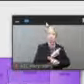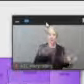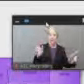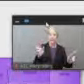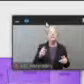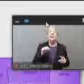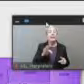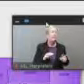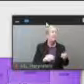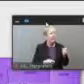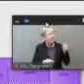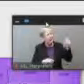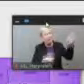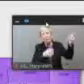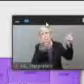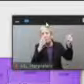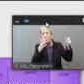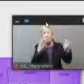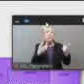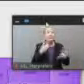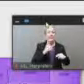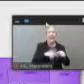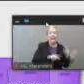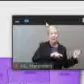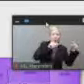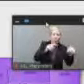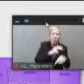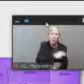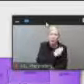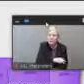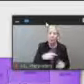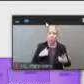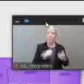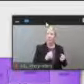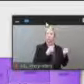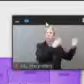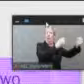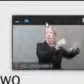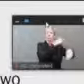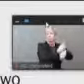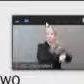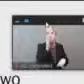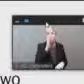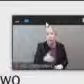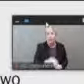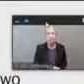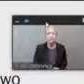able to easily get to a vaccine provider. Next slide, please.